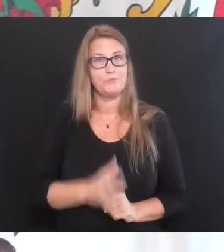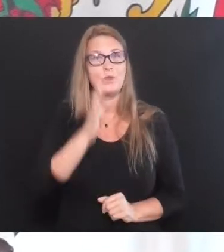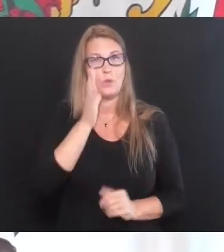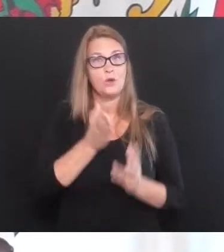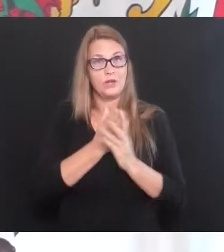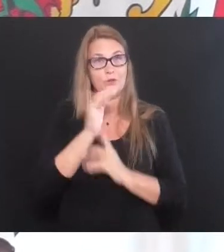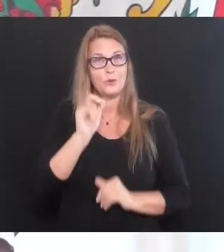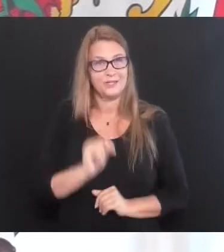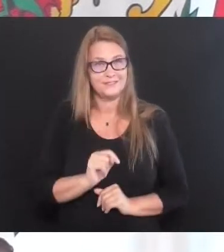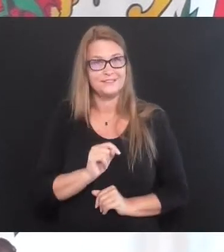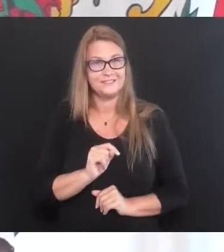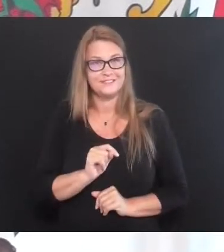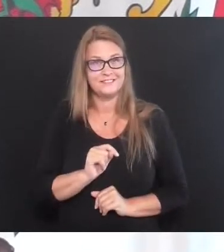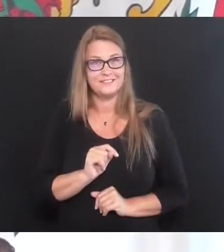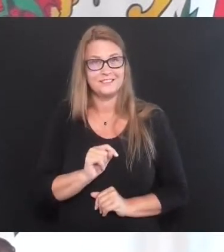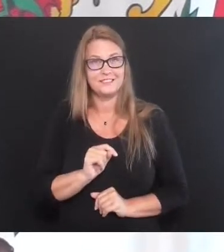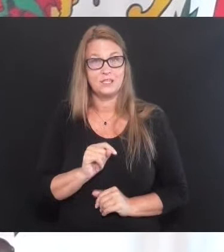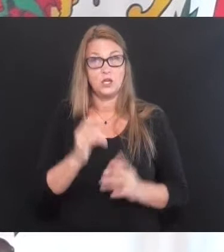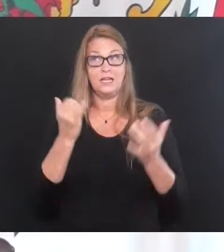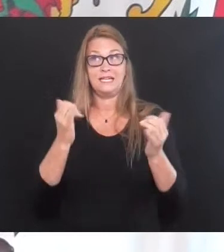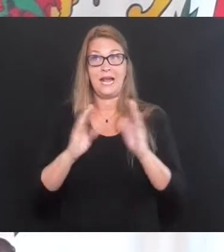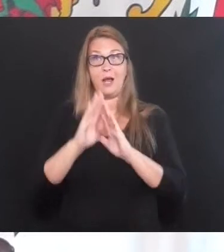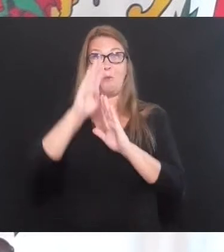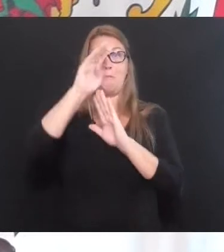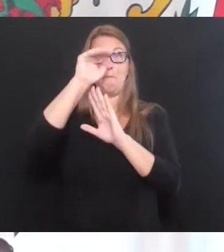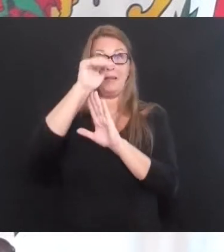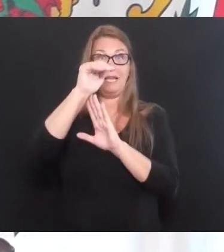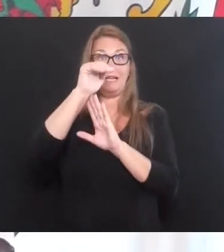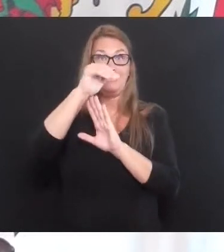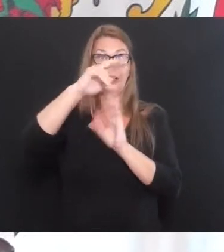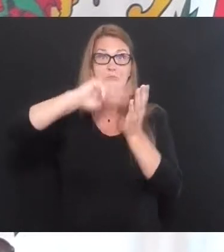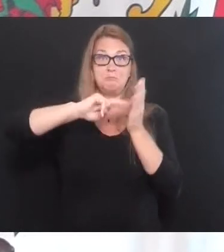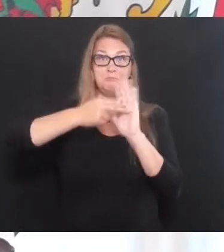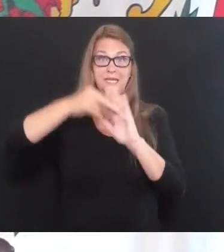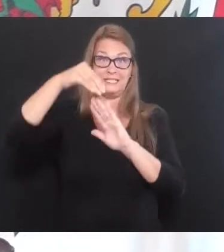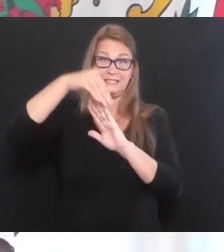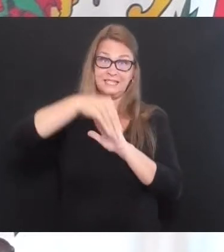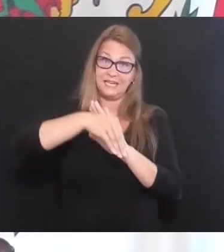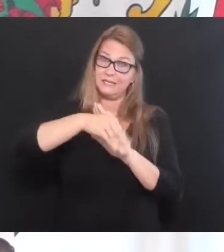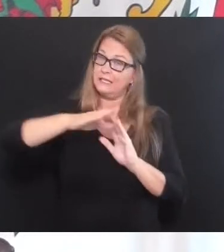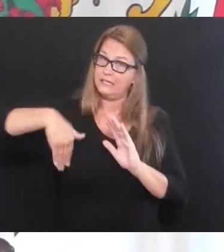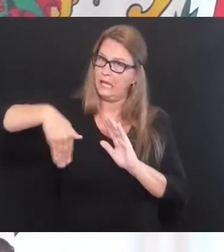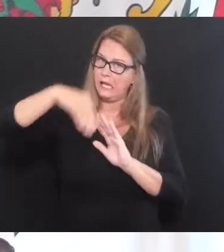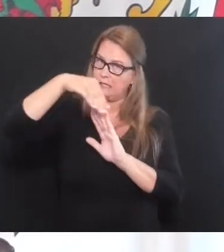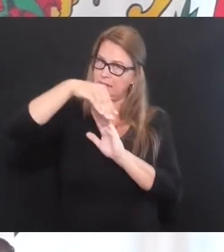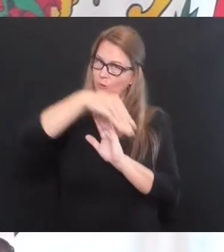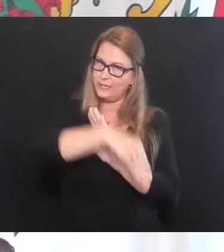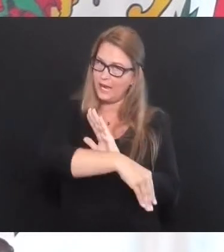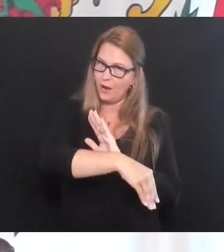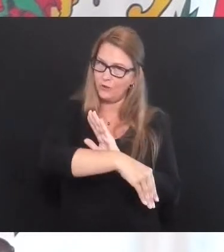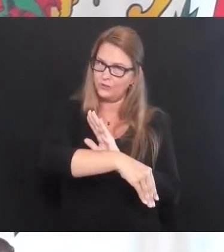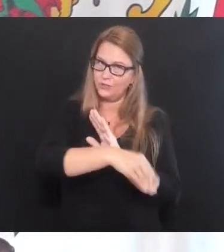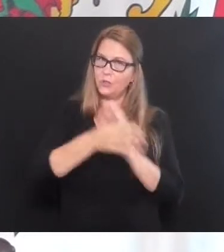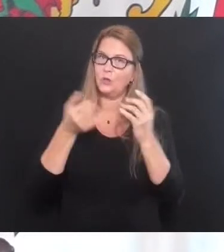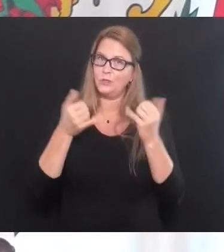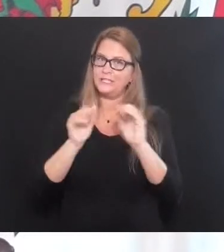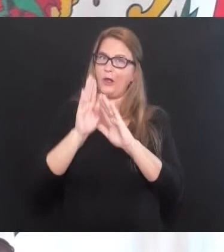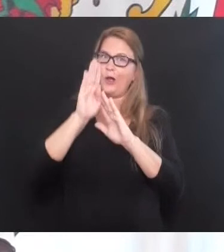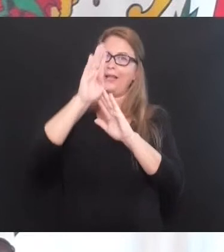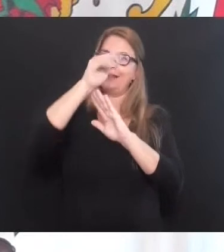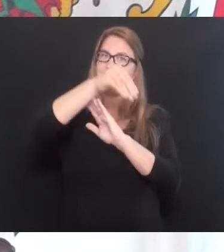through this. If we're at the peak, that's good stuff, but we're not going down yet. We've absolutely